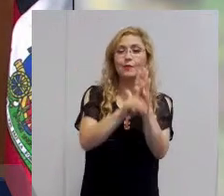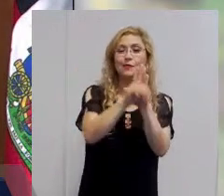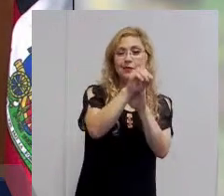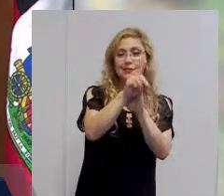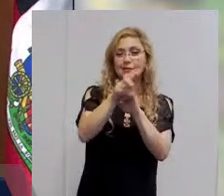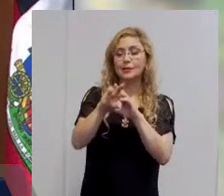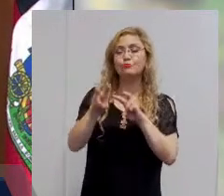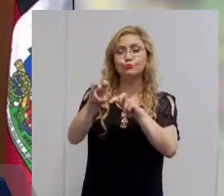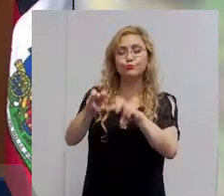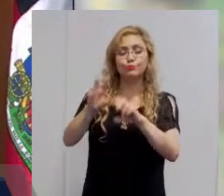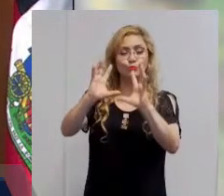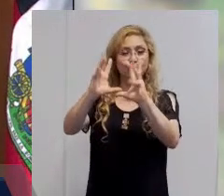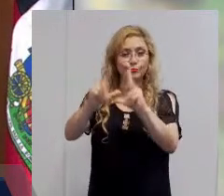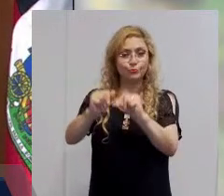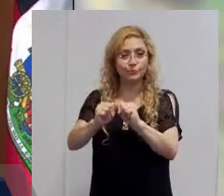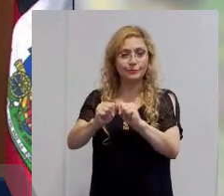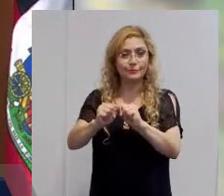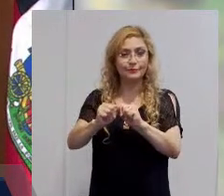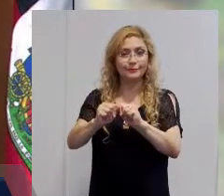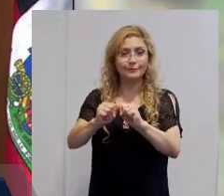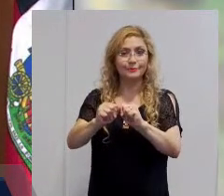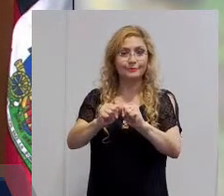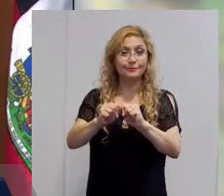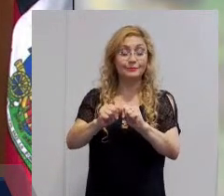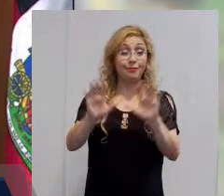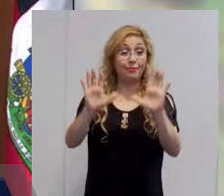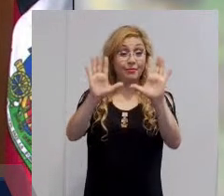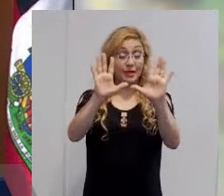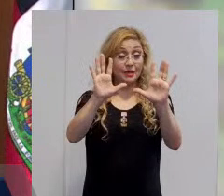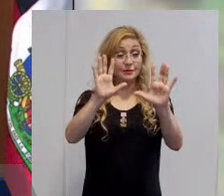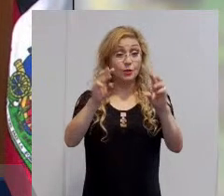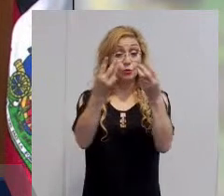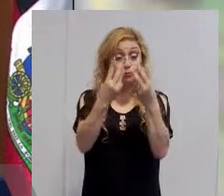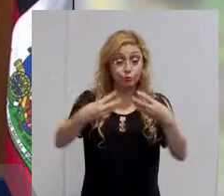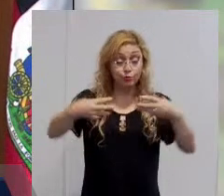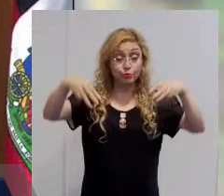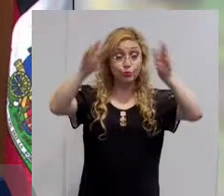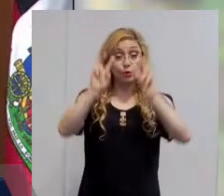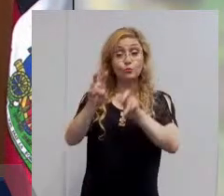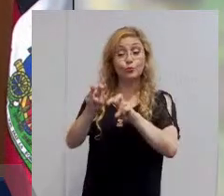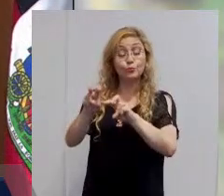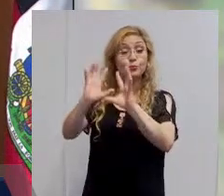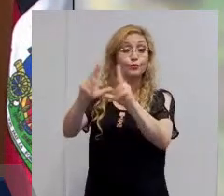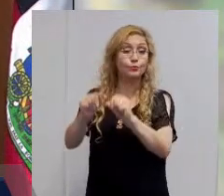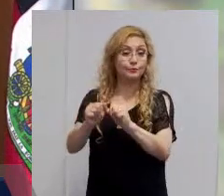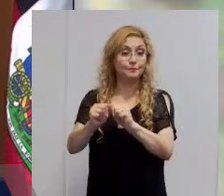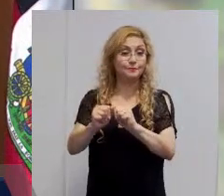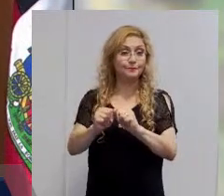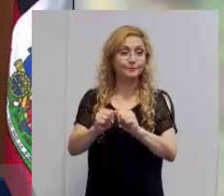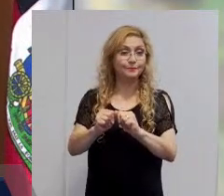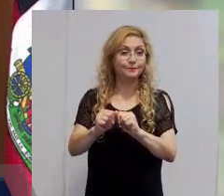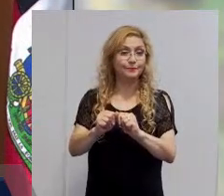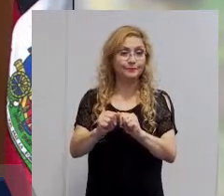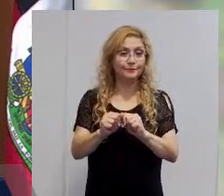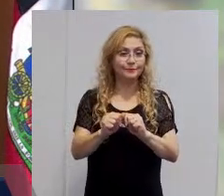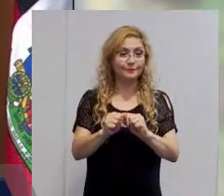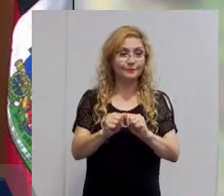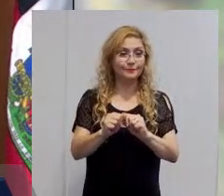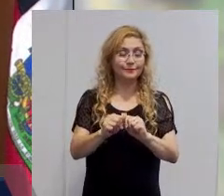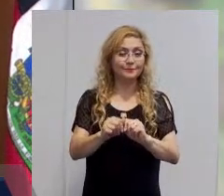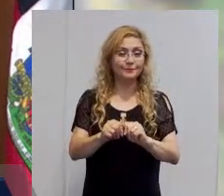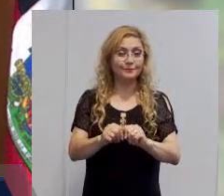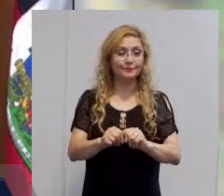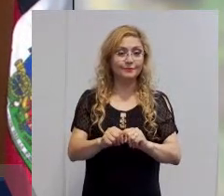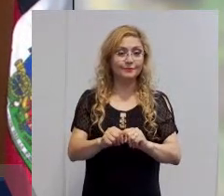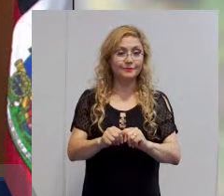various countries with regard to family farming within the framework of the United Nations Decade of Family